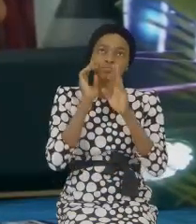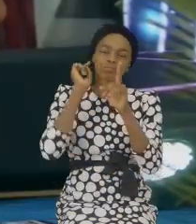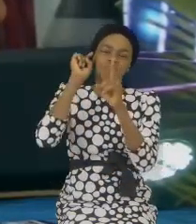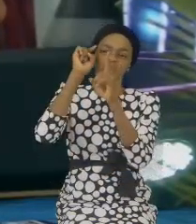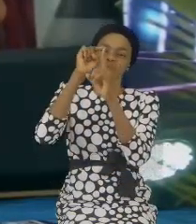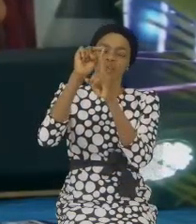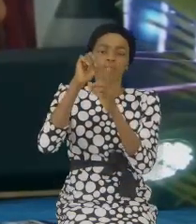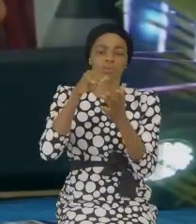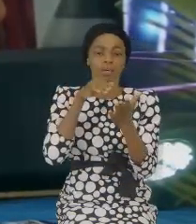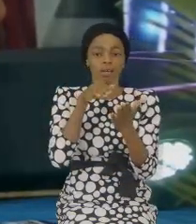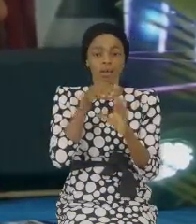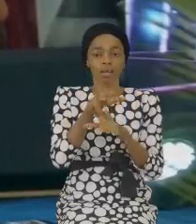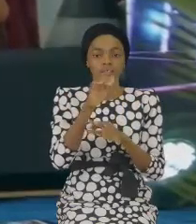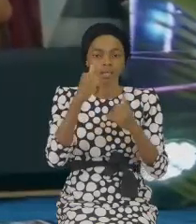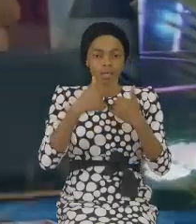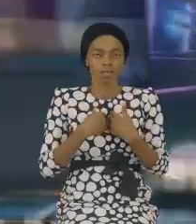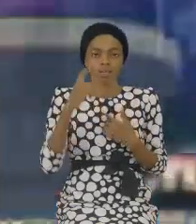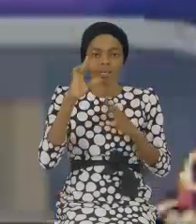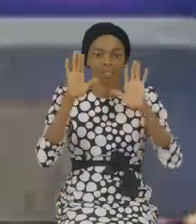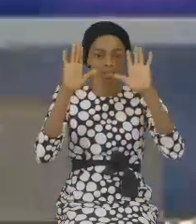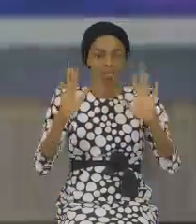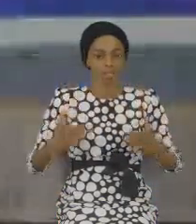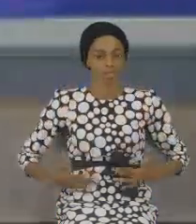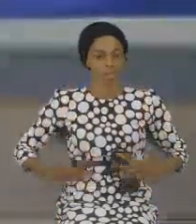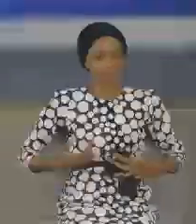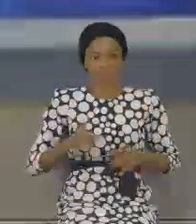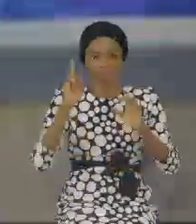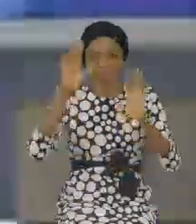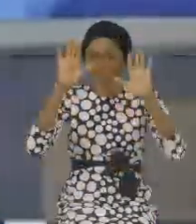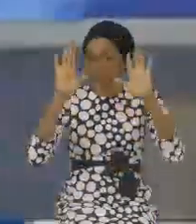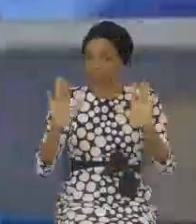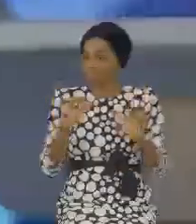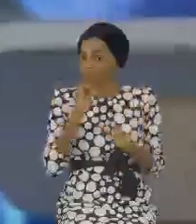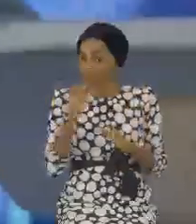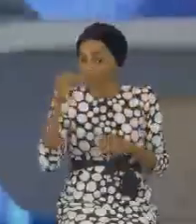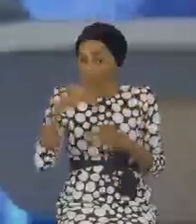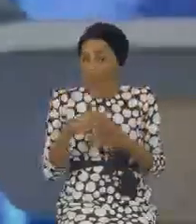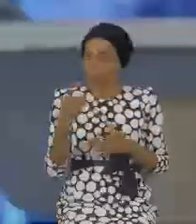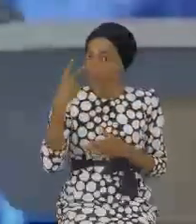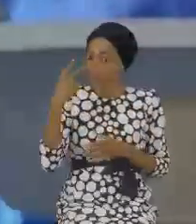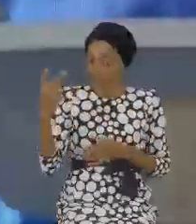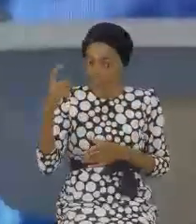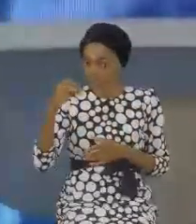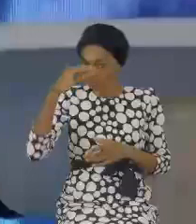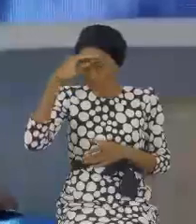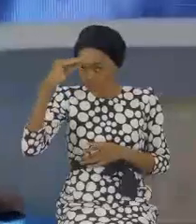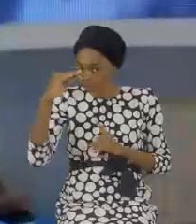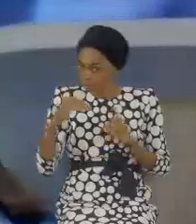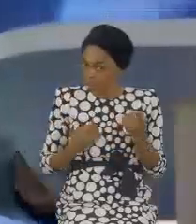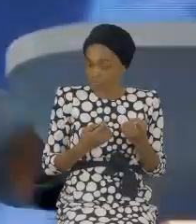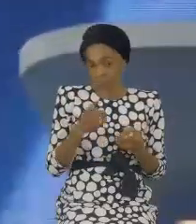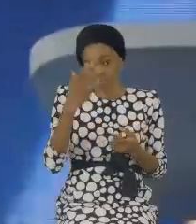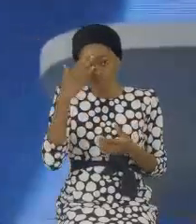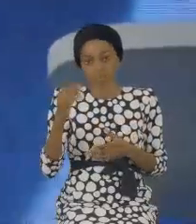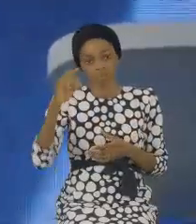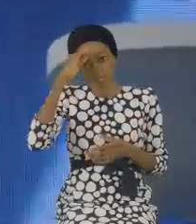having an excellent life, excellent not in the sight of man alone, because man looks